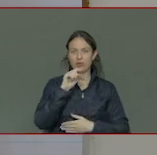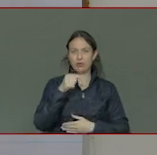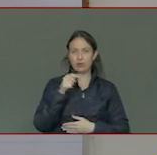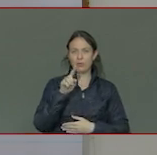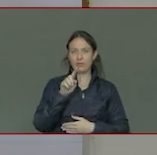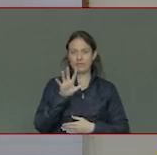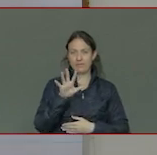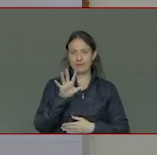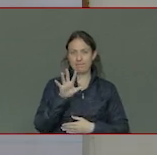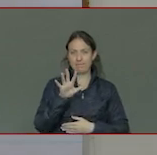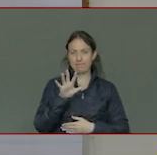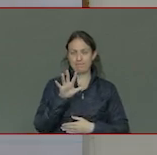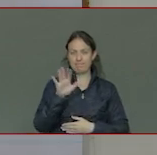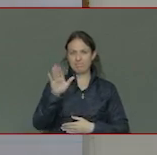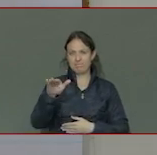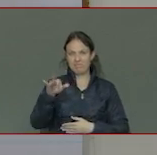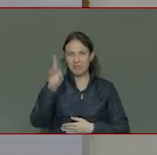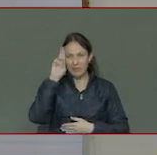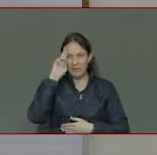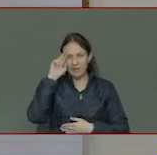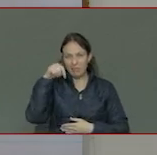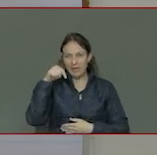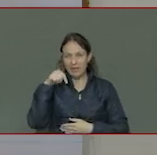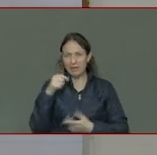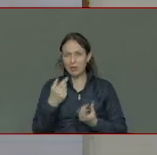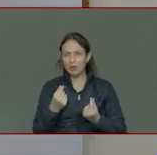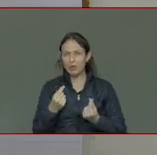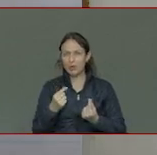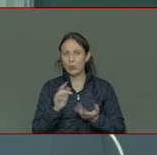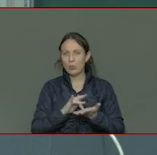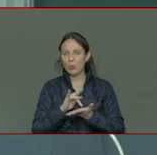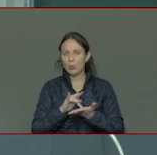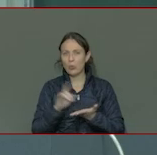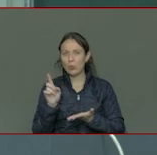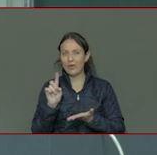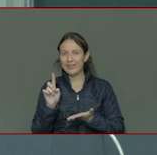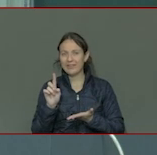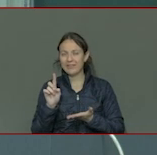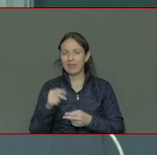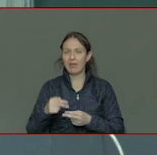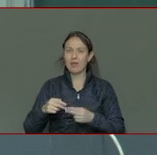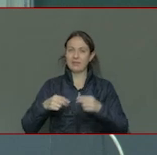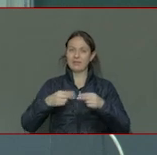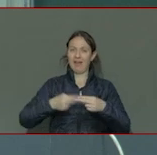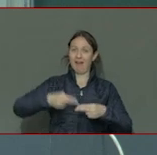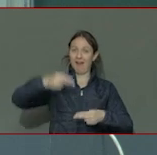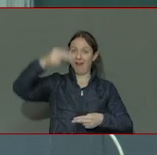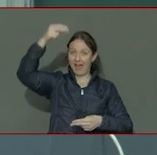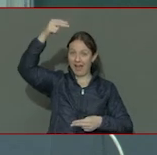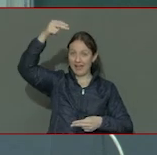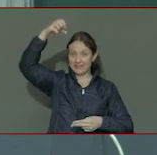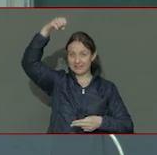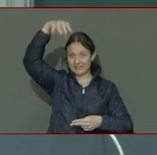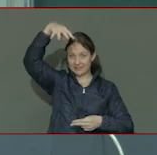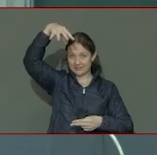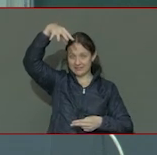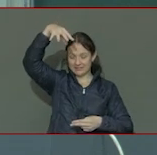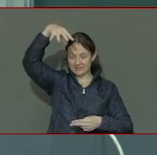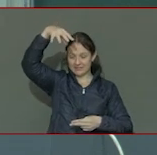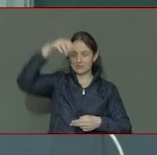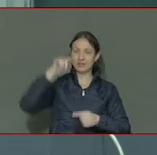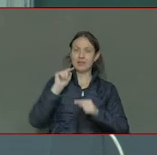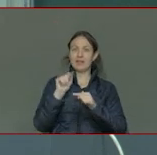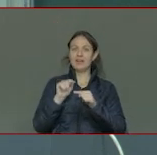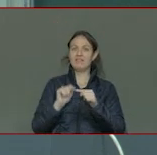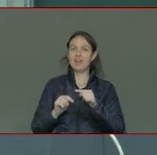0,15. So what is my whole purpose? I want to calculate the height from which it is dropped. I must divide it by